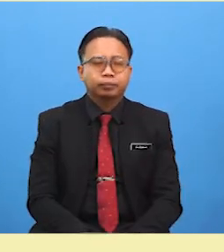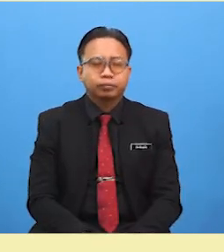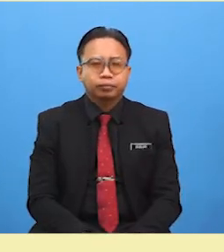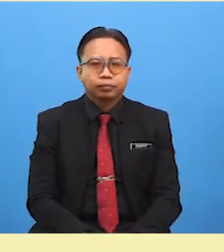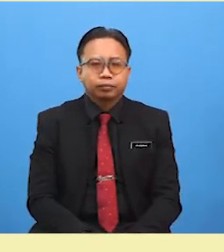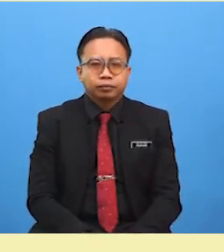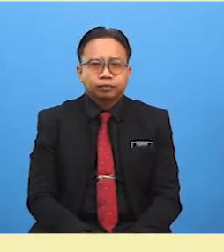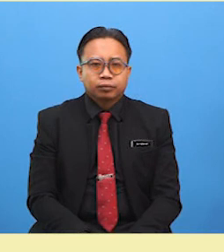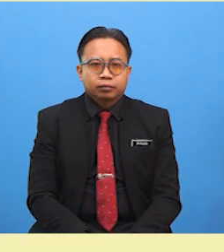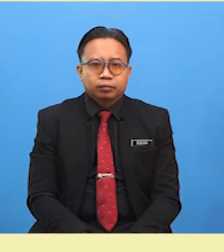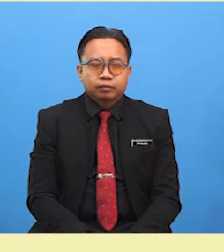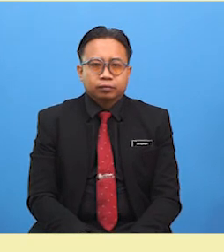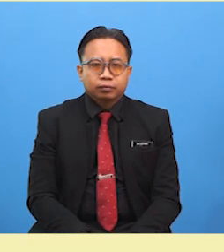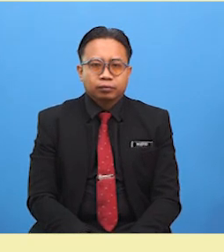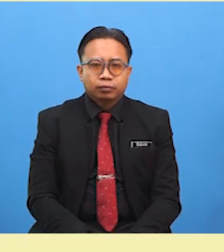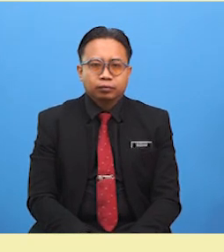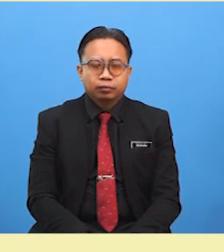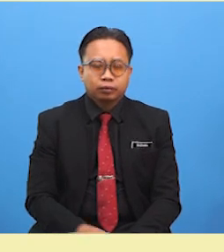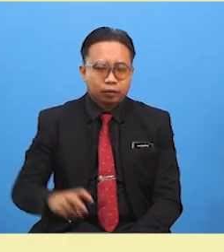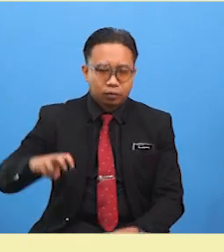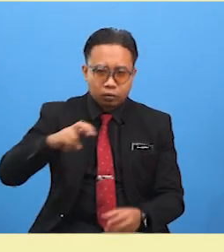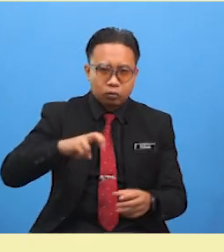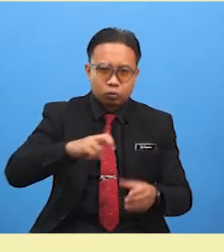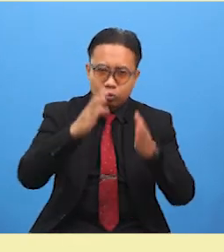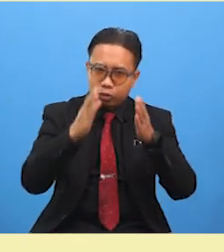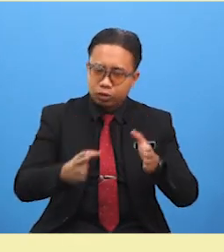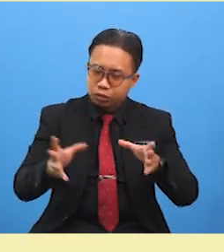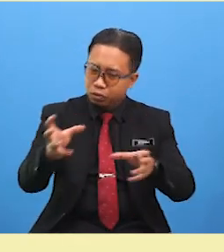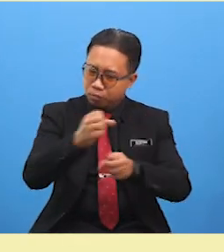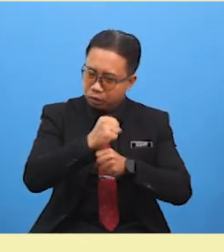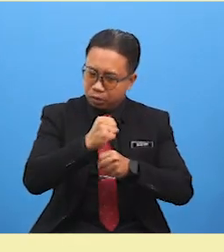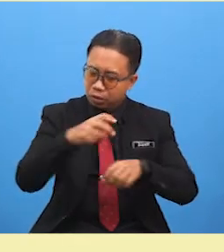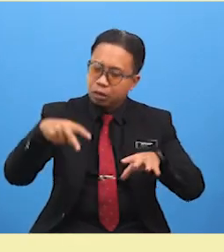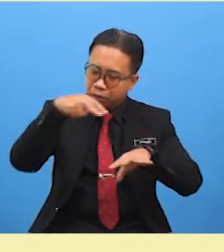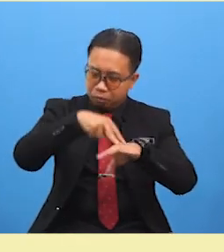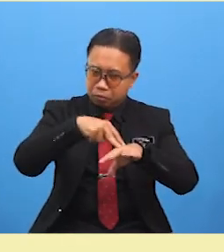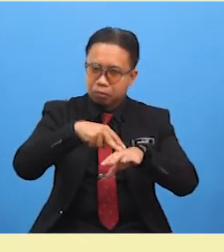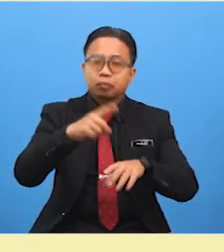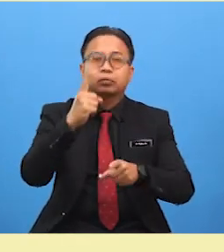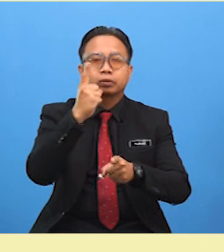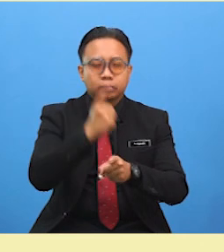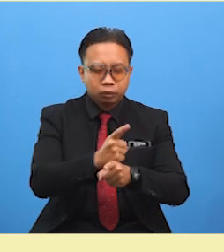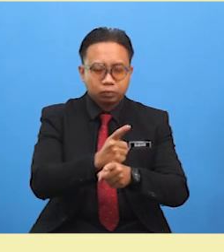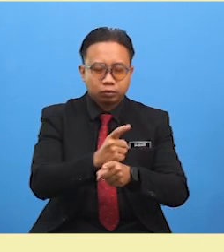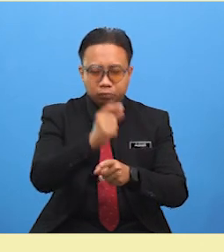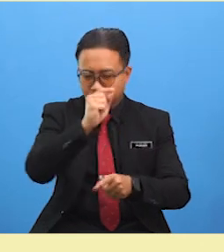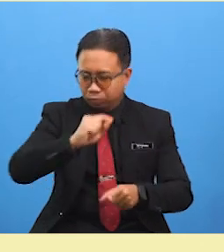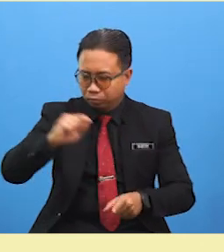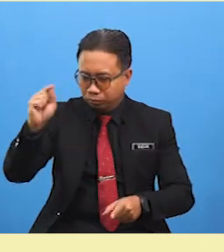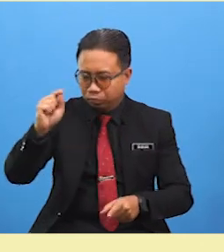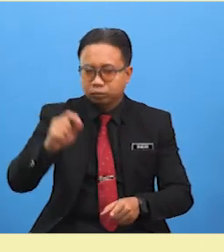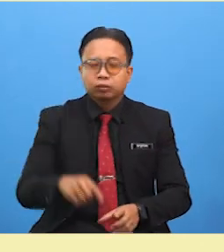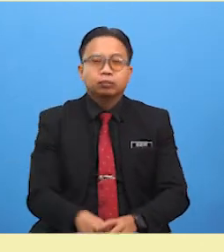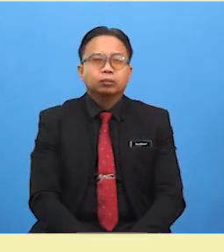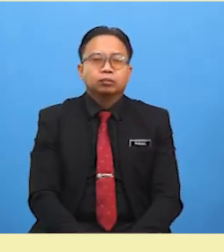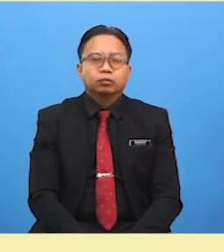now. The next statement. Tourists take it. Yes, this is a correct statement.